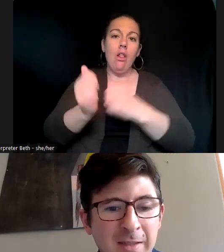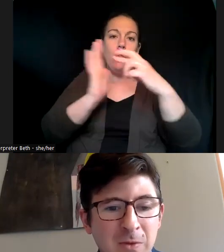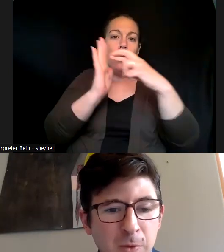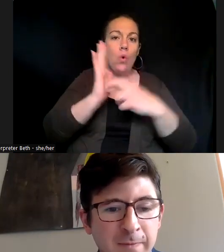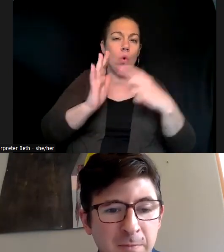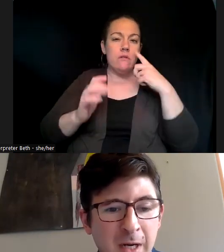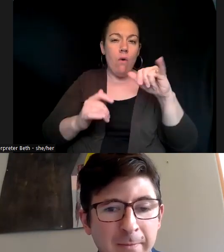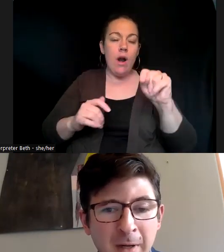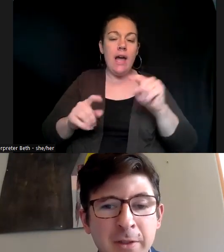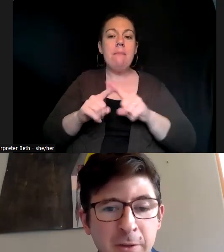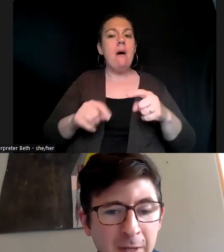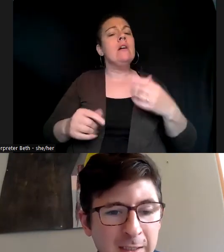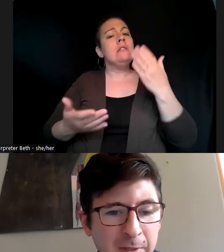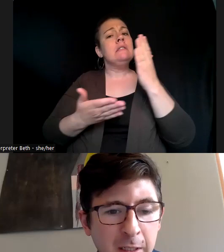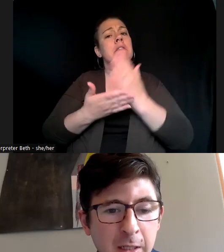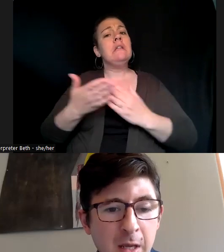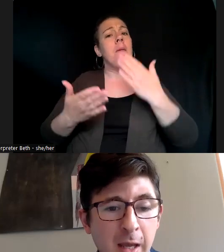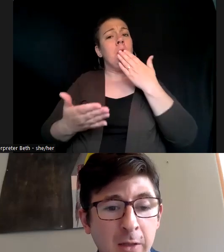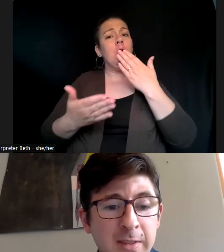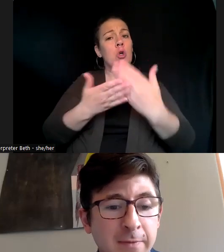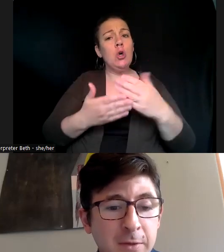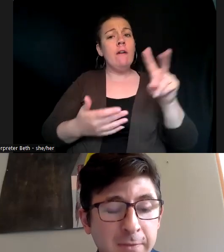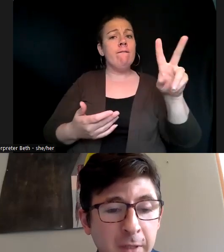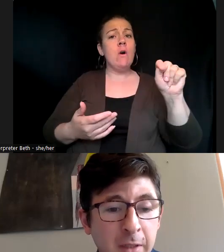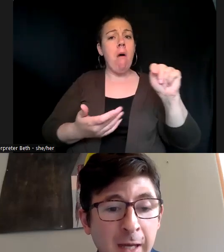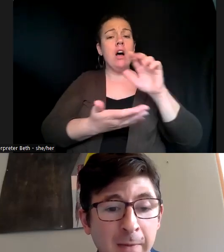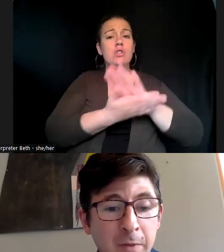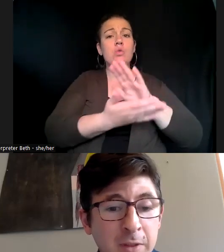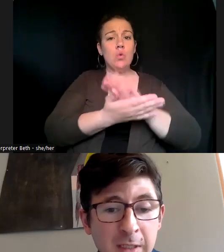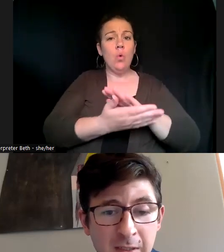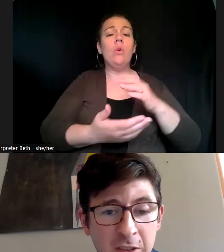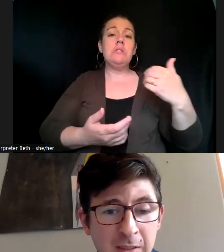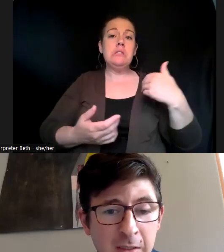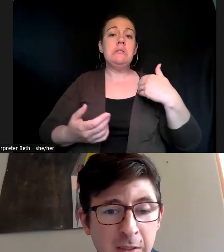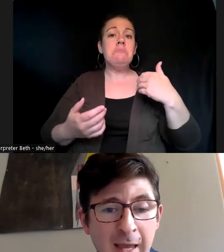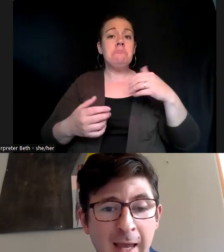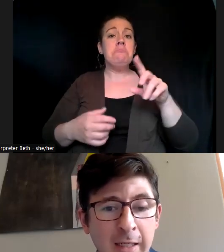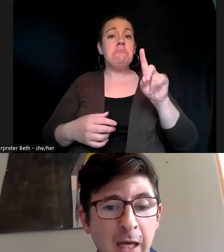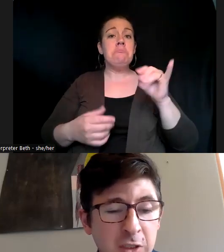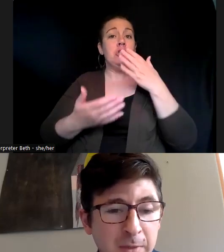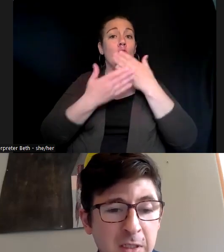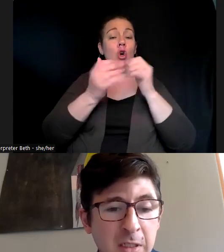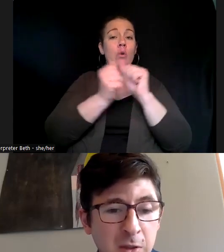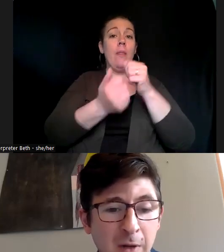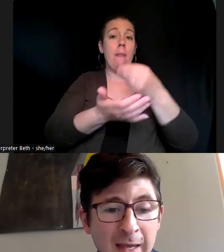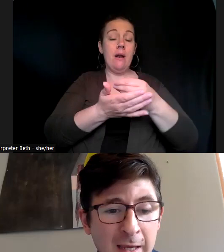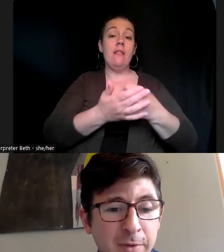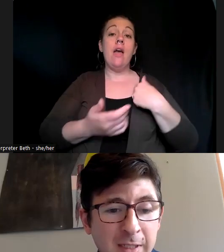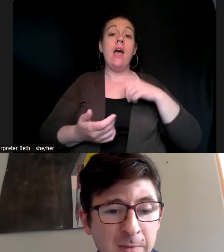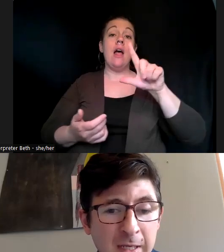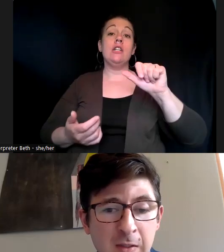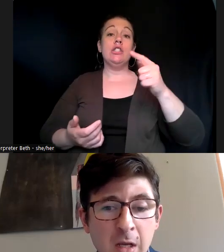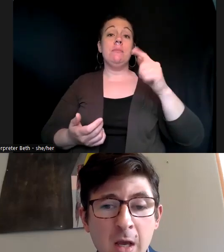saw by some schools in Vermont. Montpelier Roxbury held several different listening sessions. They had an